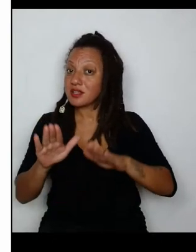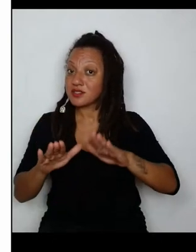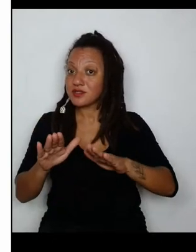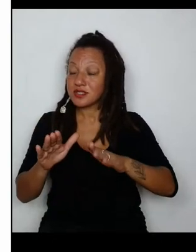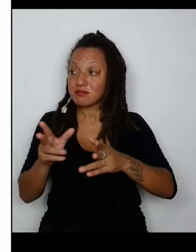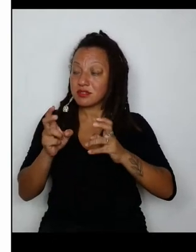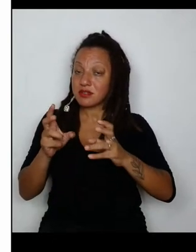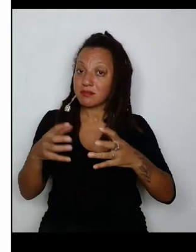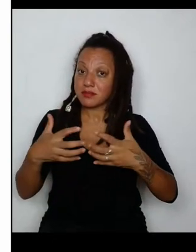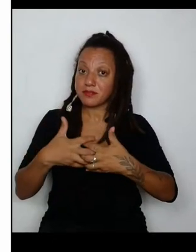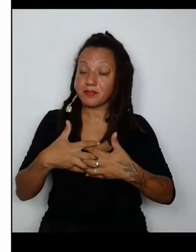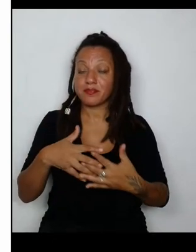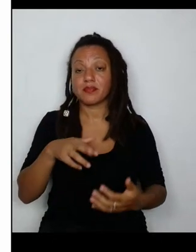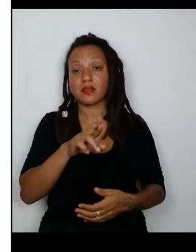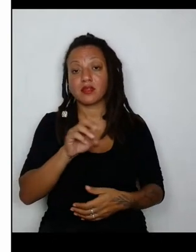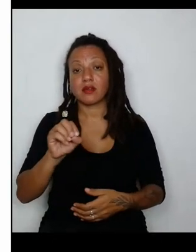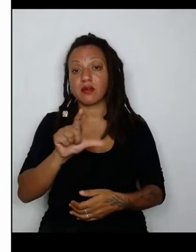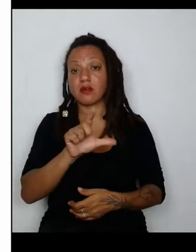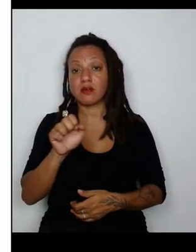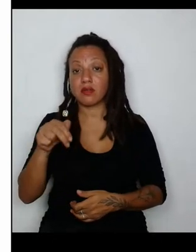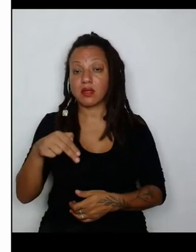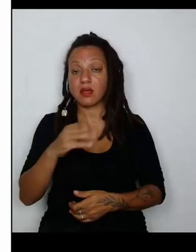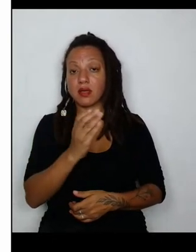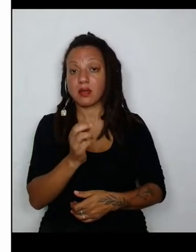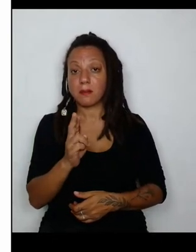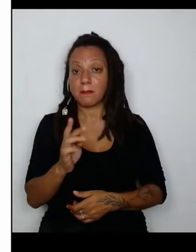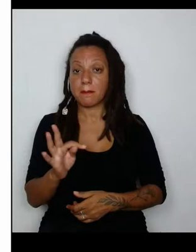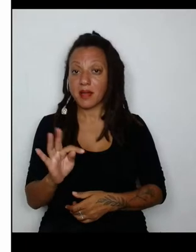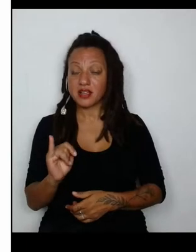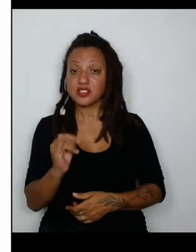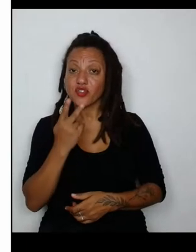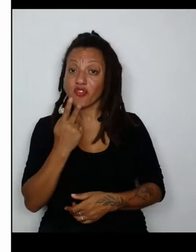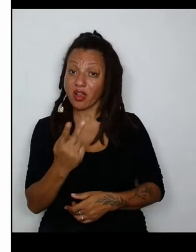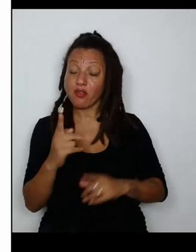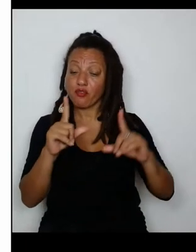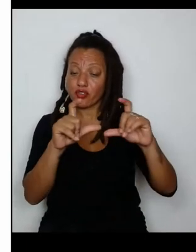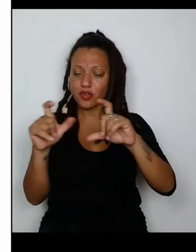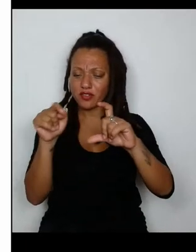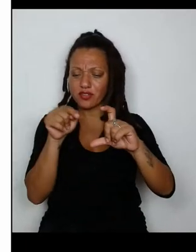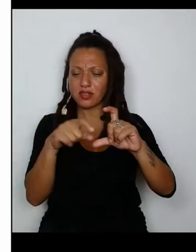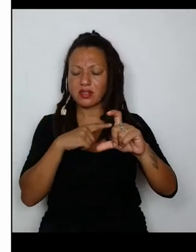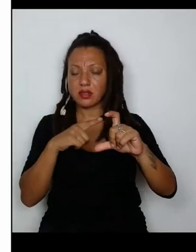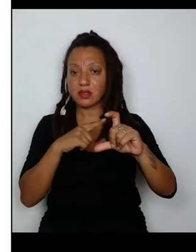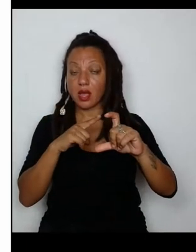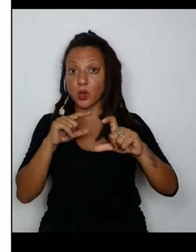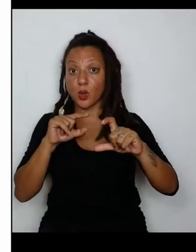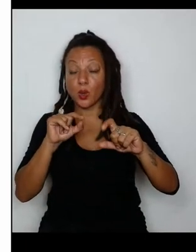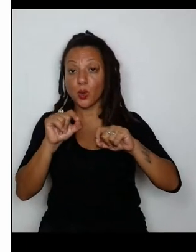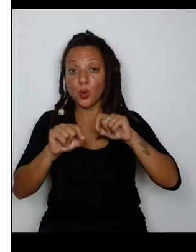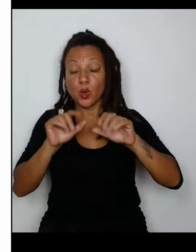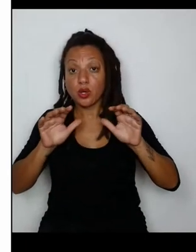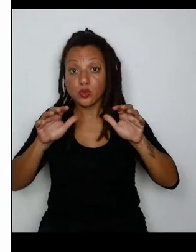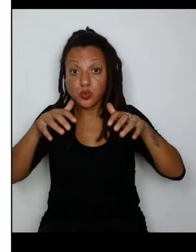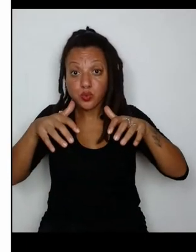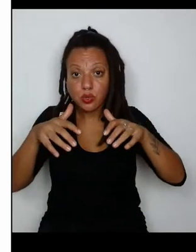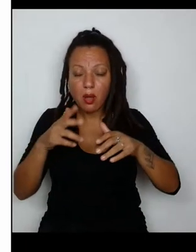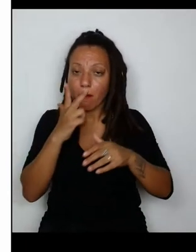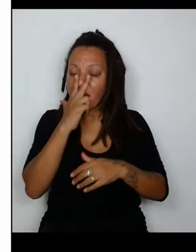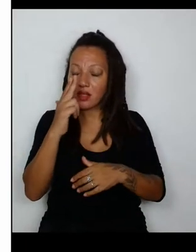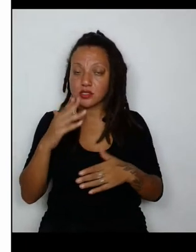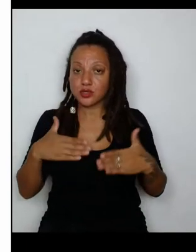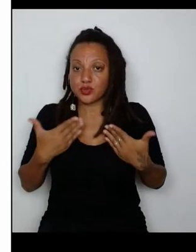objects that return to haunt us in the present replicating indefinitely they are at once immediate and